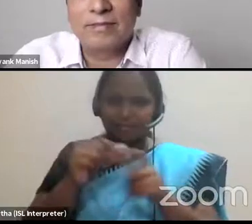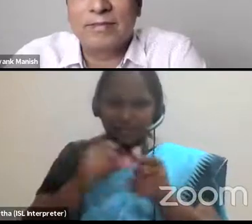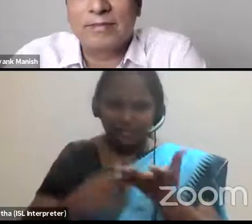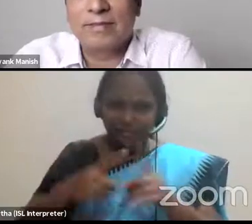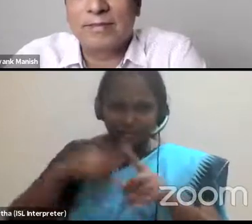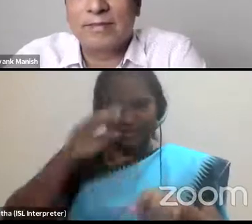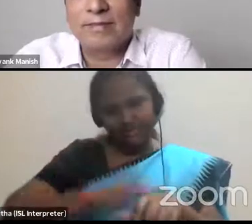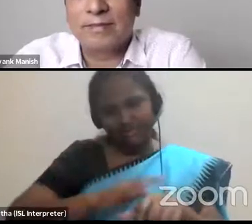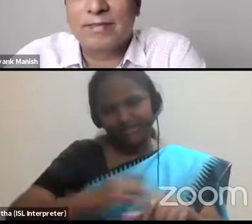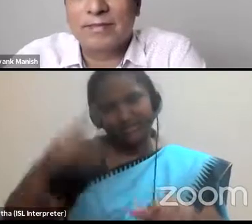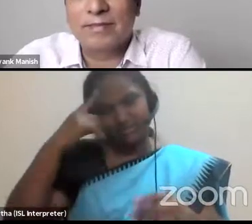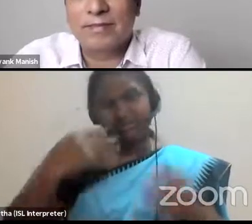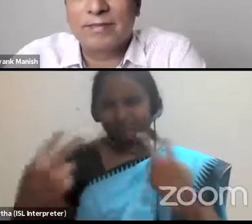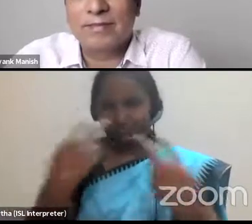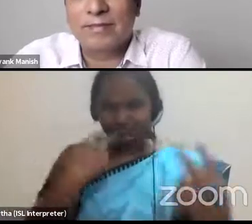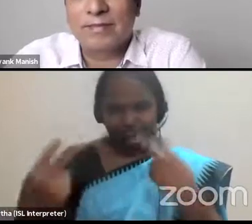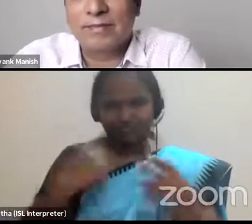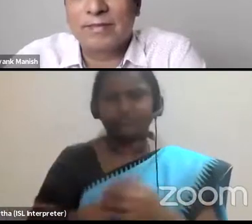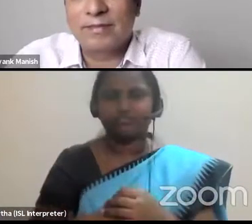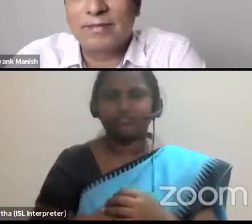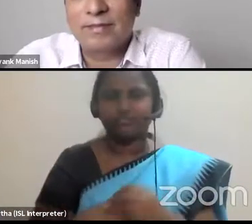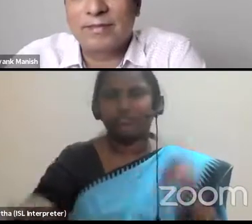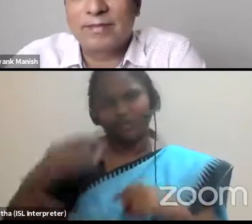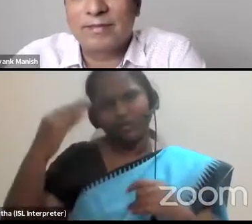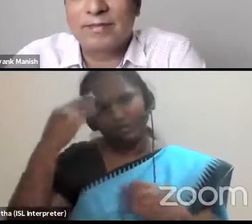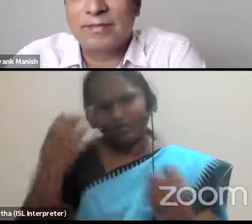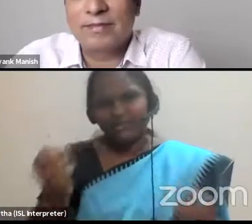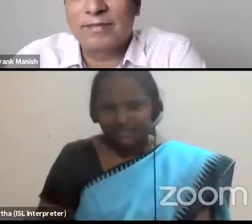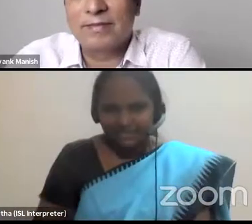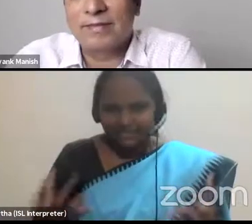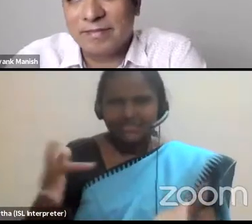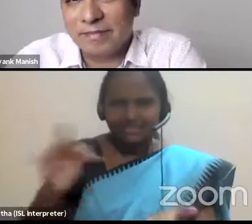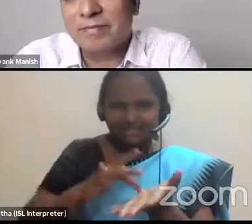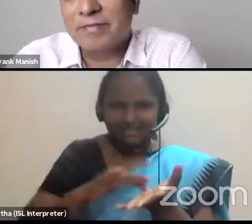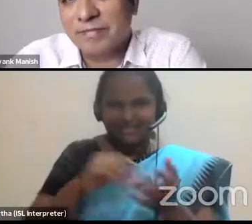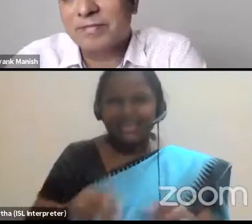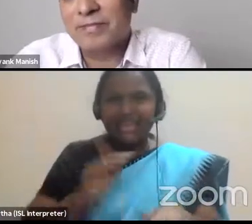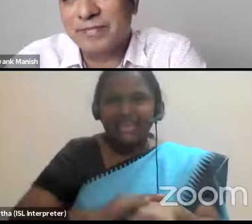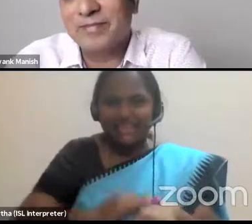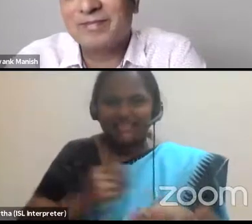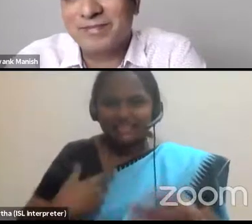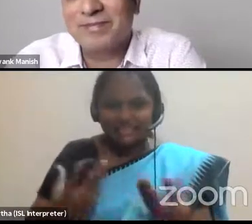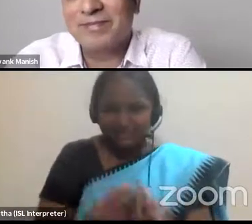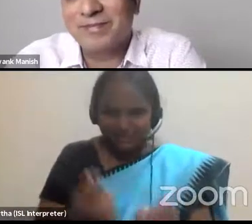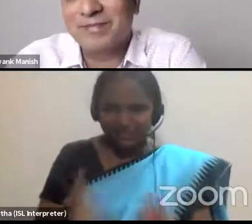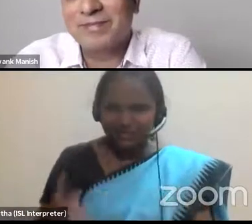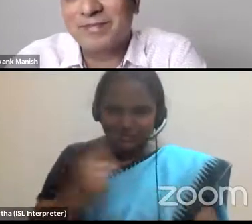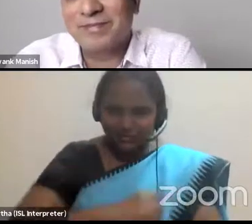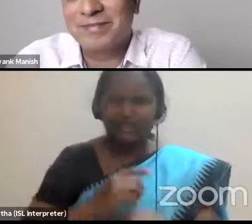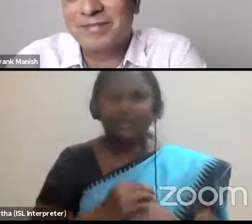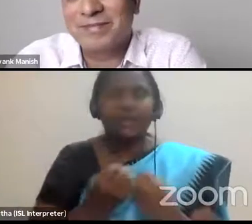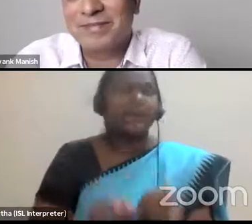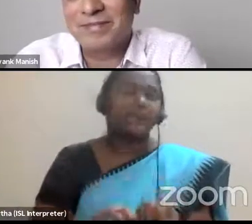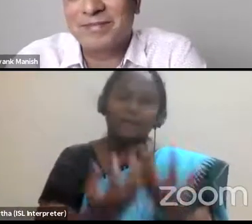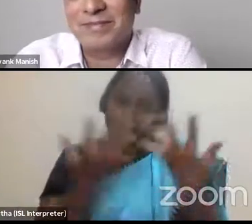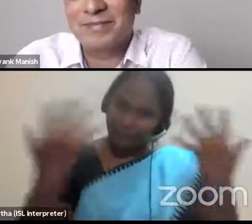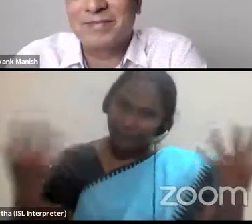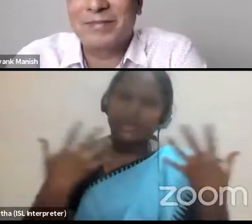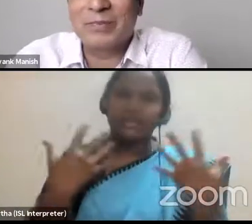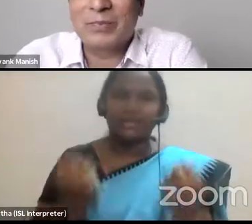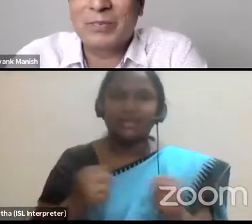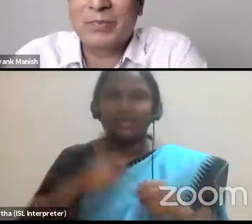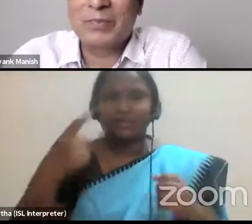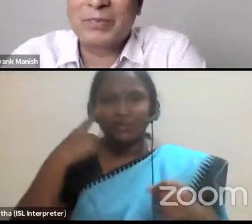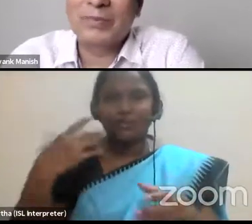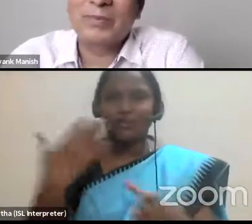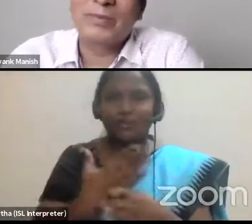for the audience. And obviously his startup was involved with this experience that we saw today, and in many others that he has